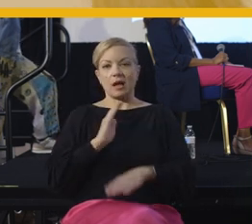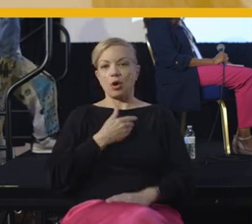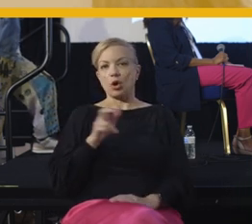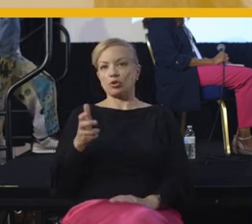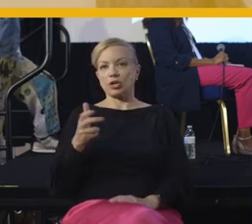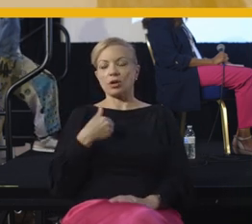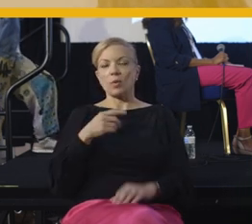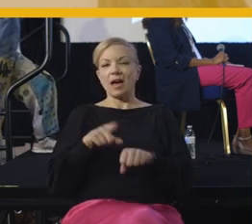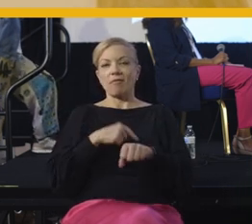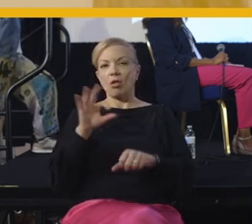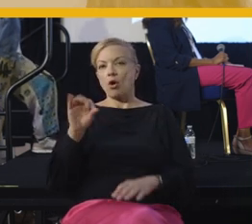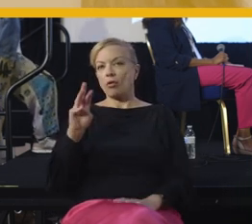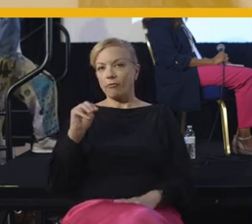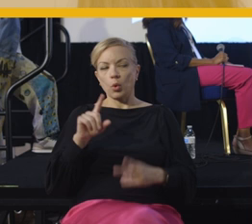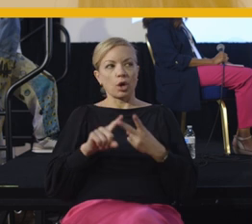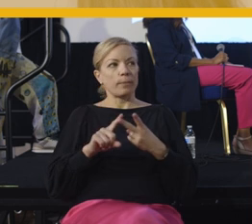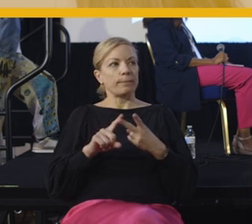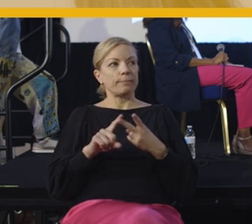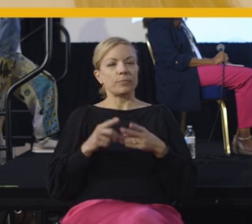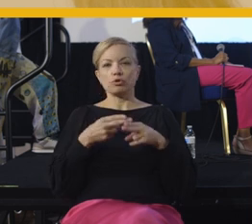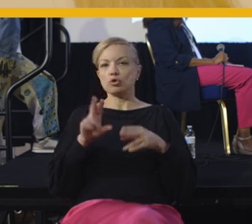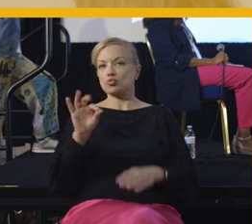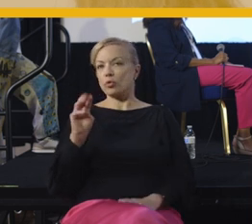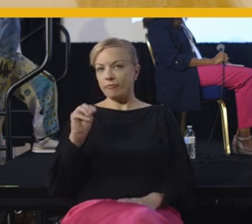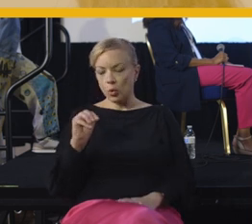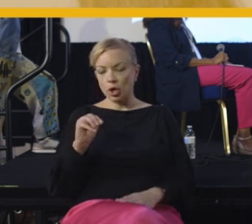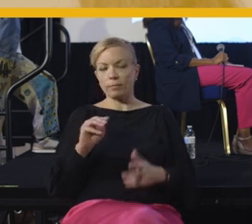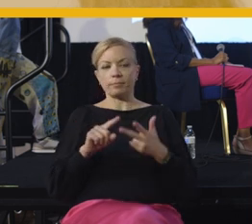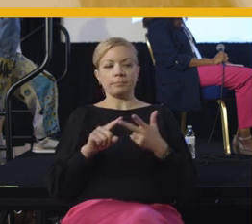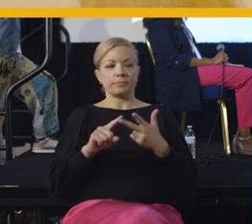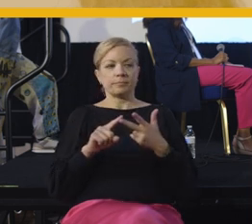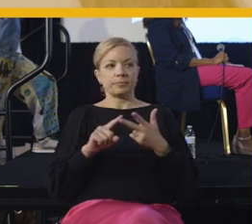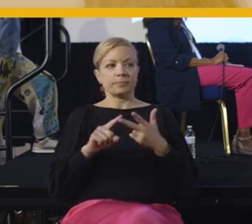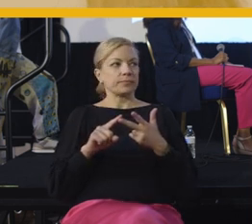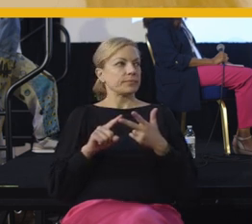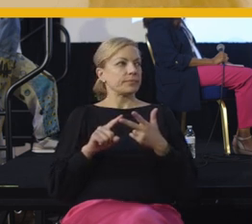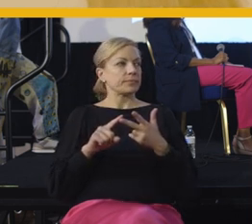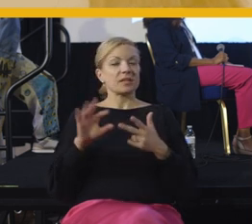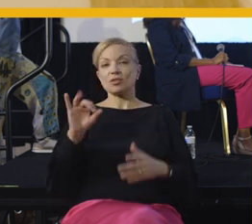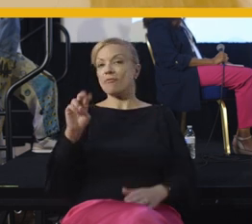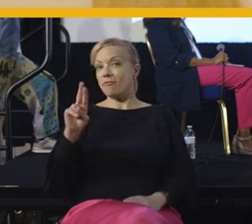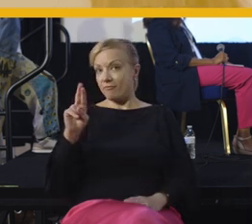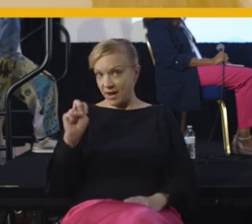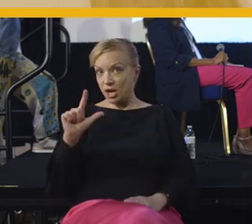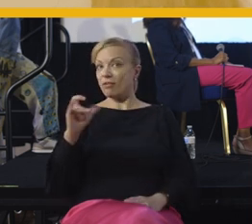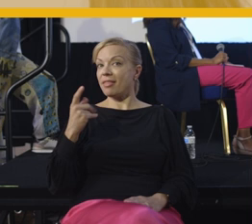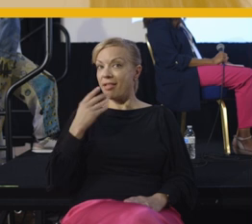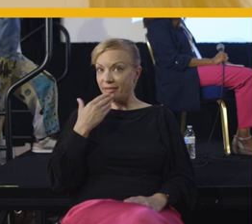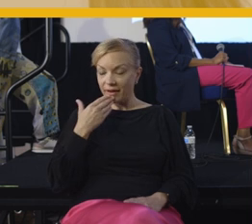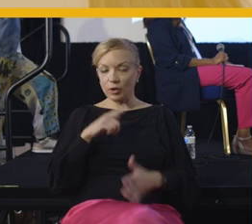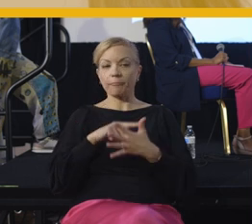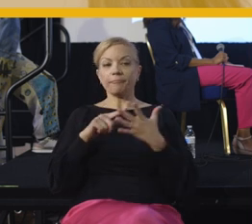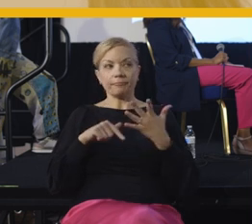we have long-form content. We have short-form content. Shout out to In the Making from Firelight. And then we